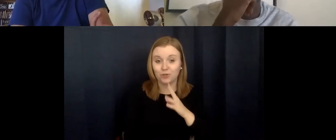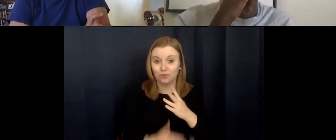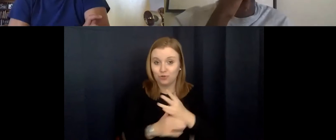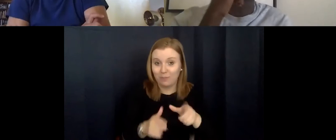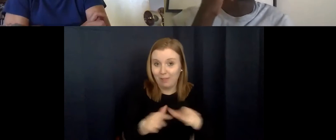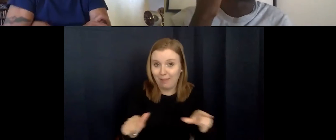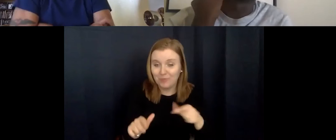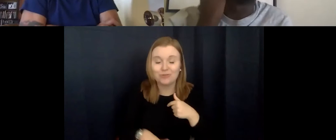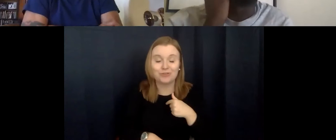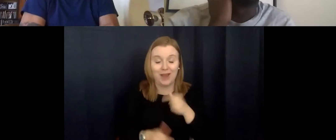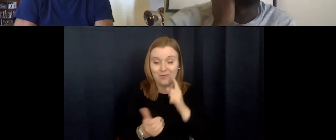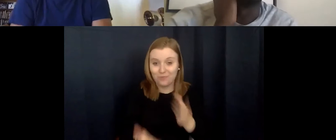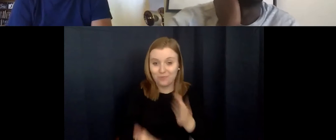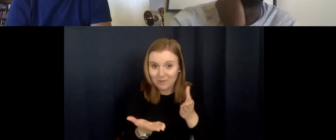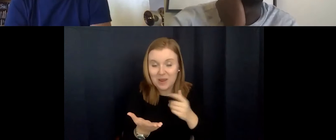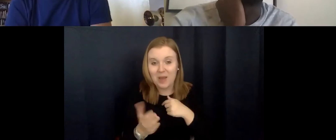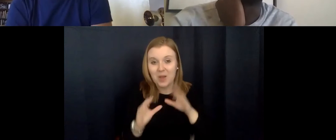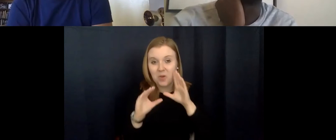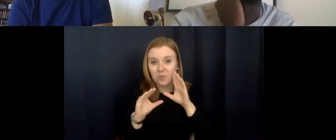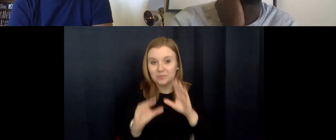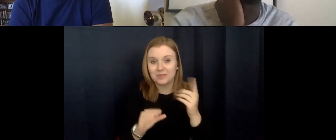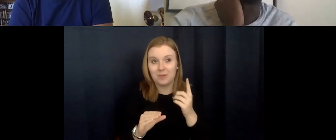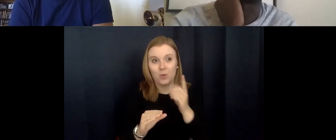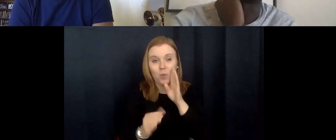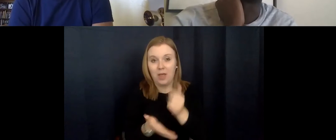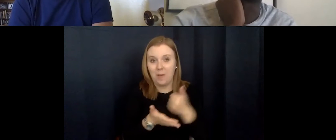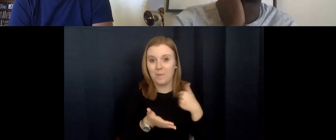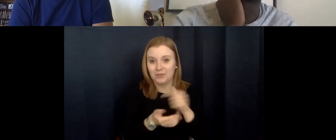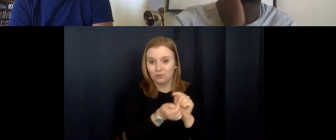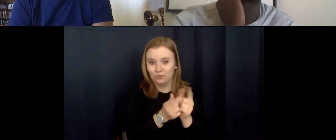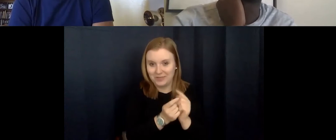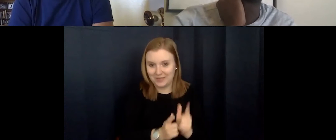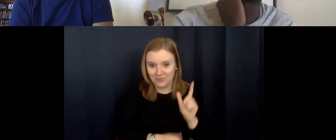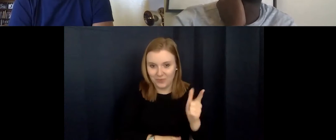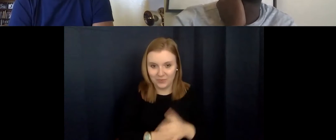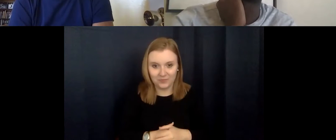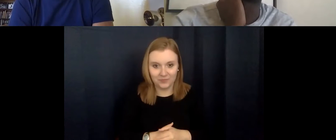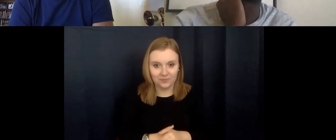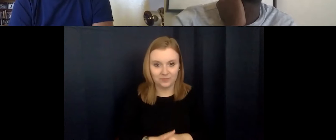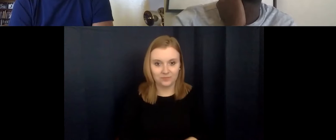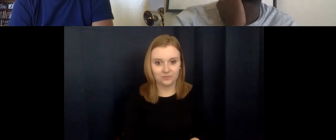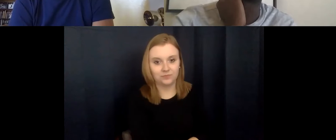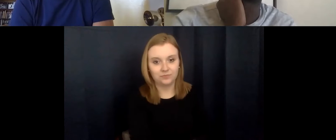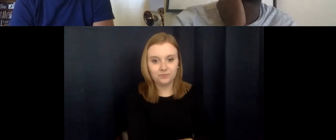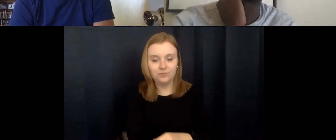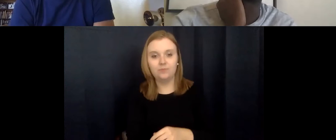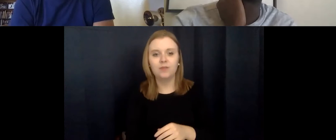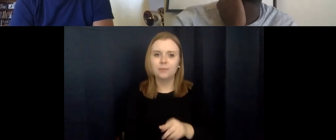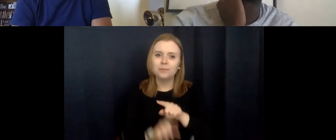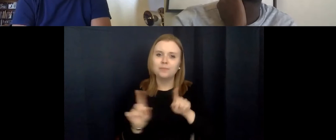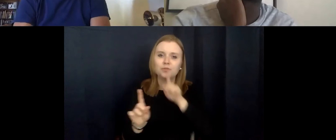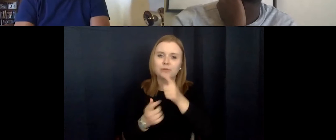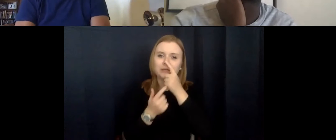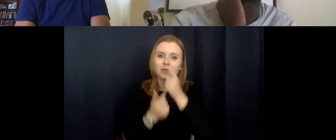and I hope somebody will help us to translate it later. But but it's really interesting as a